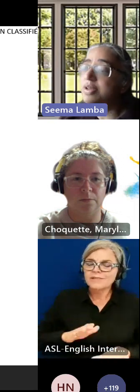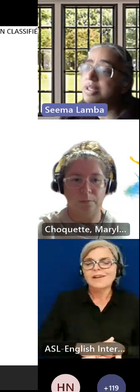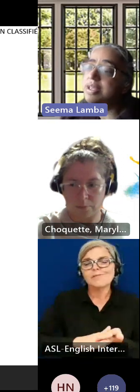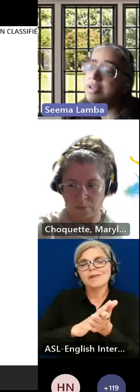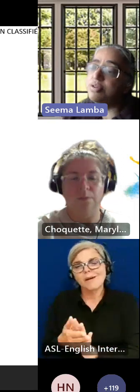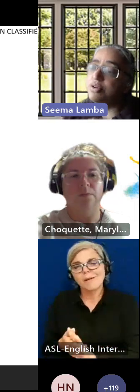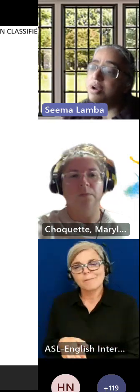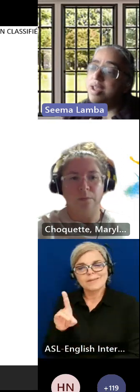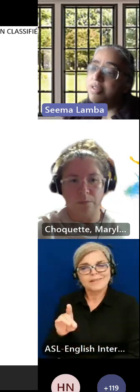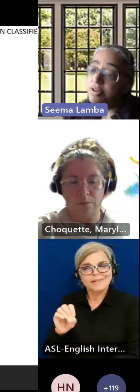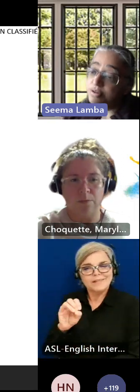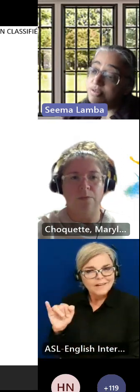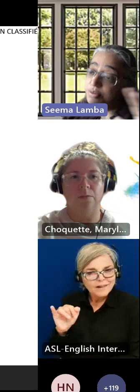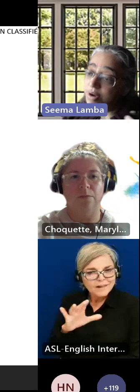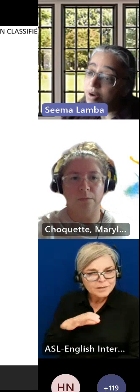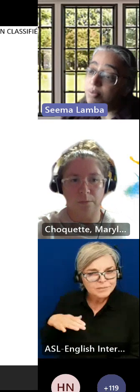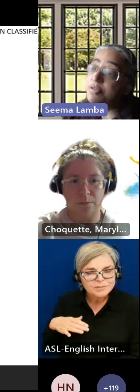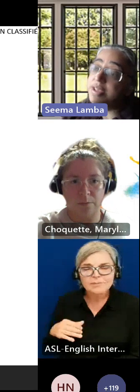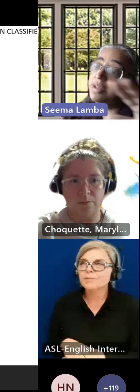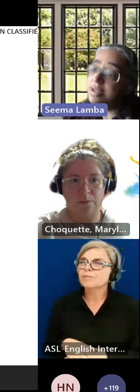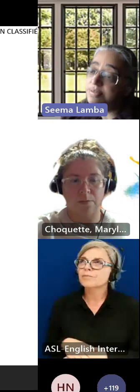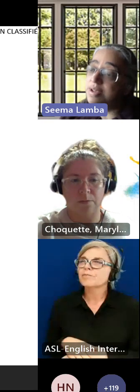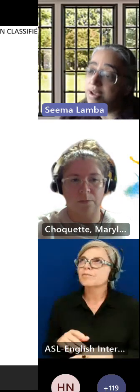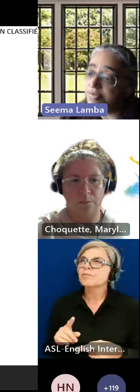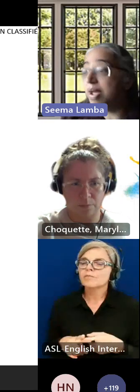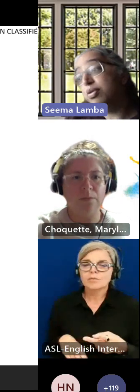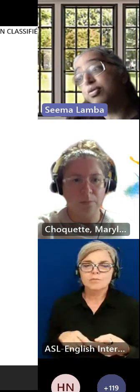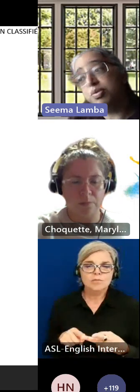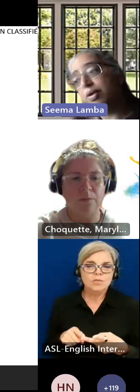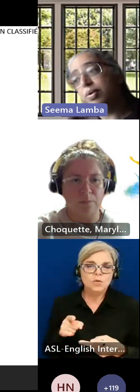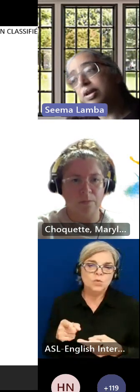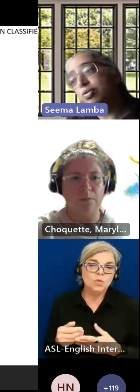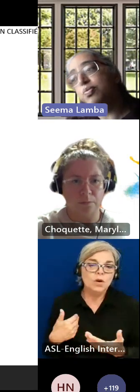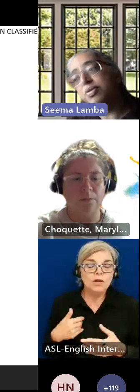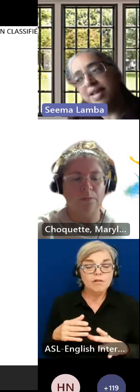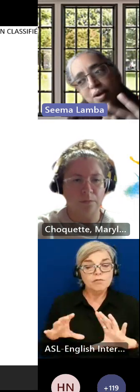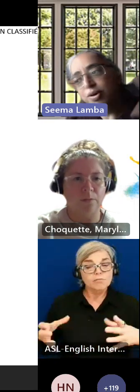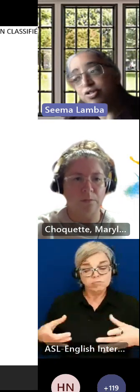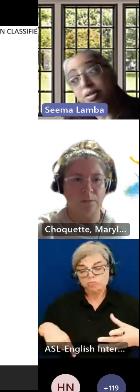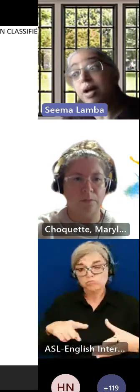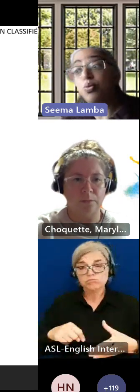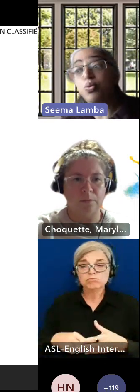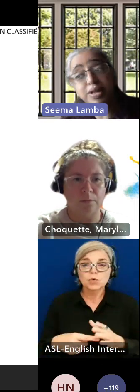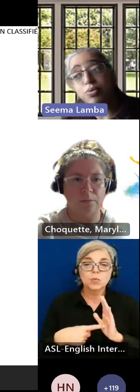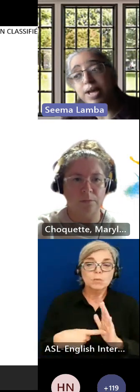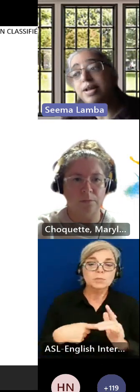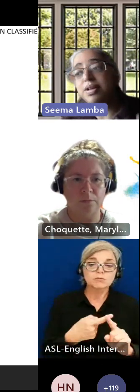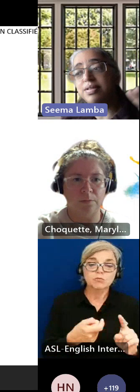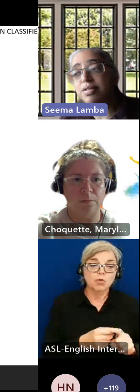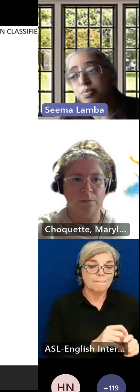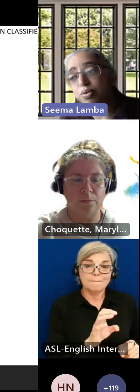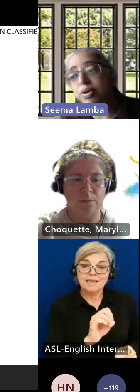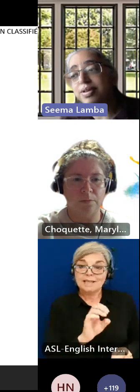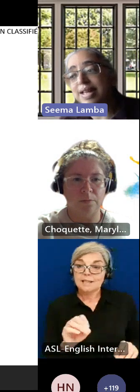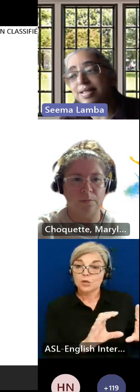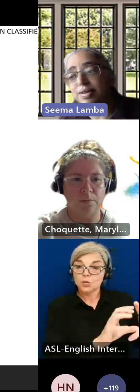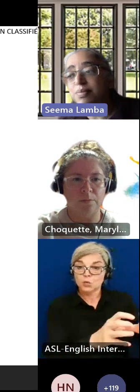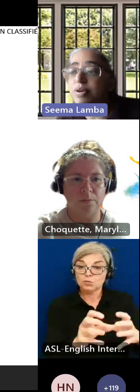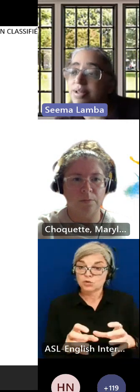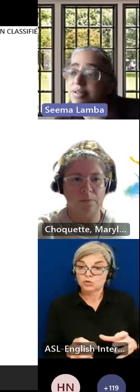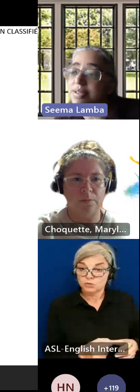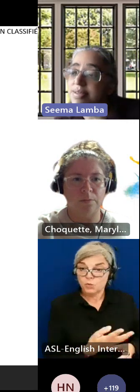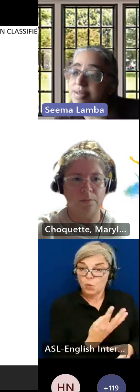DEI sort of committees, or there's representatives of members from equity groups, which is really great because it's so important